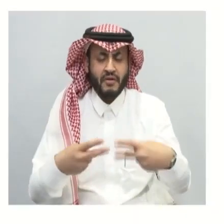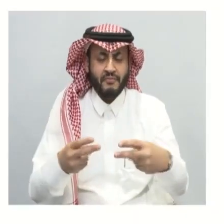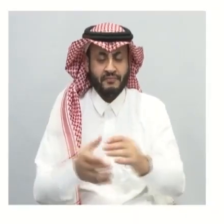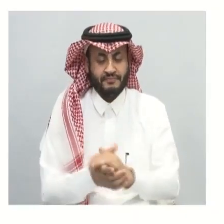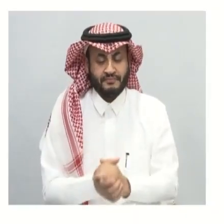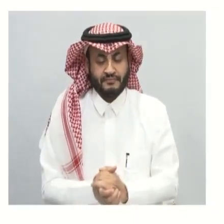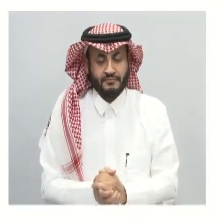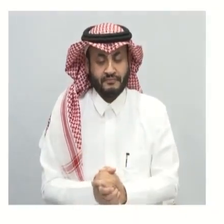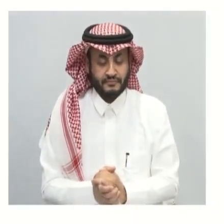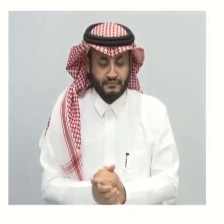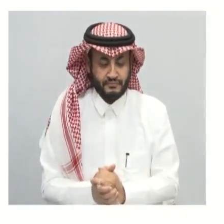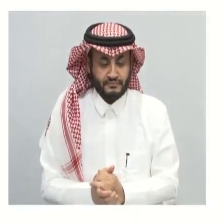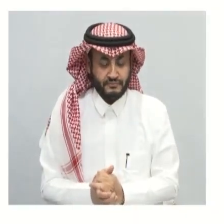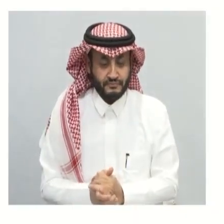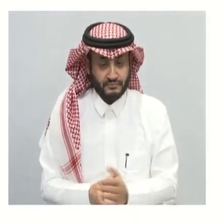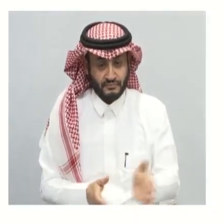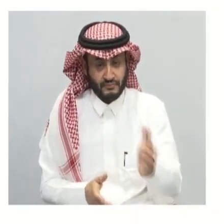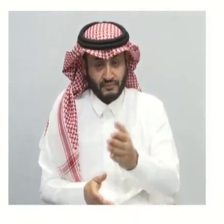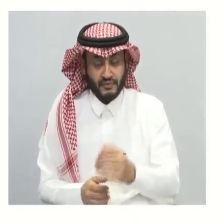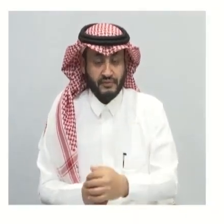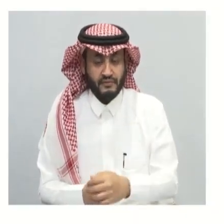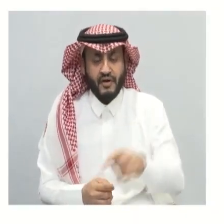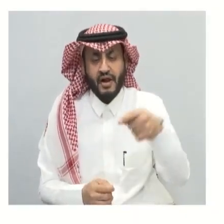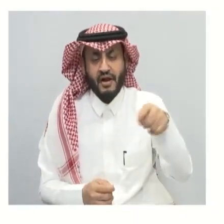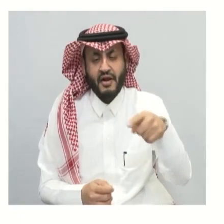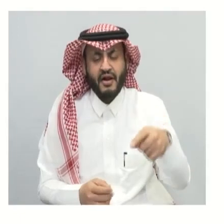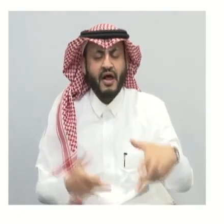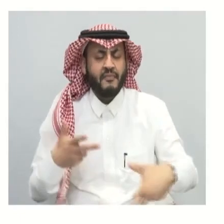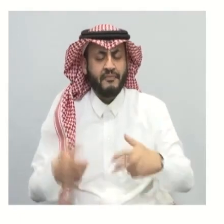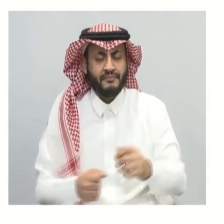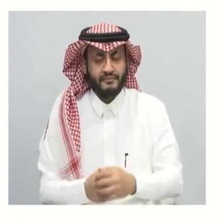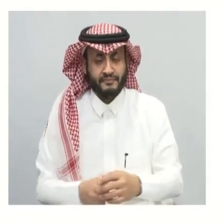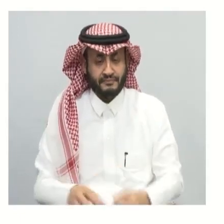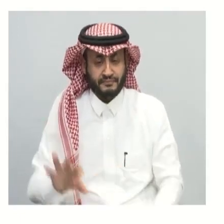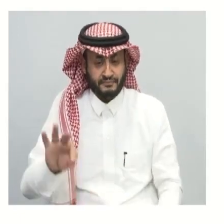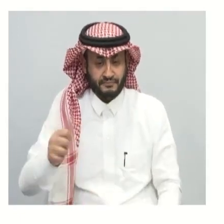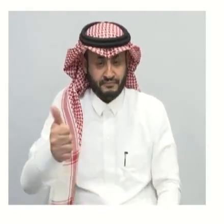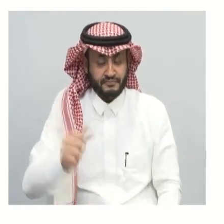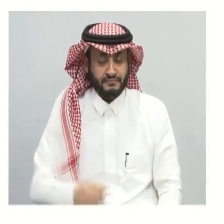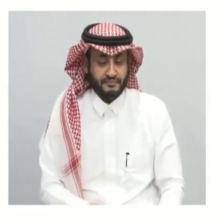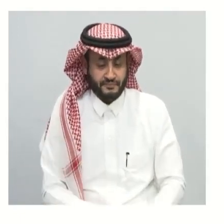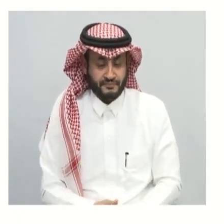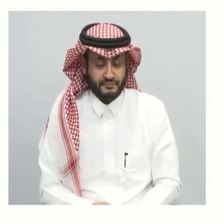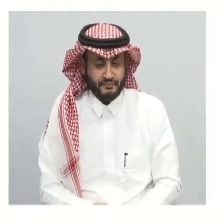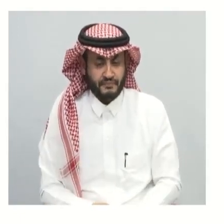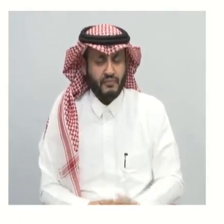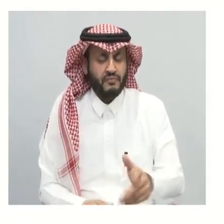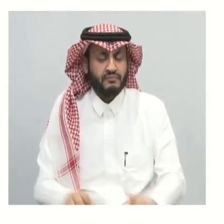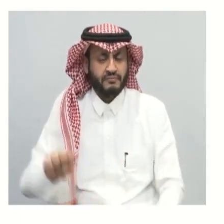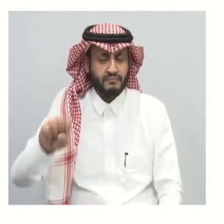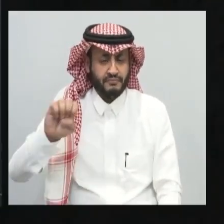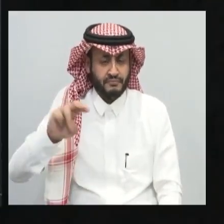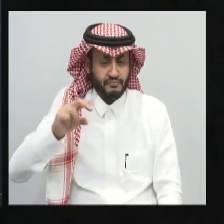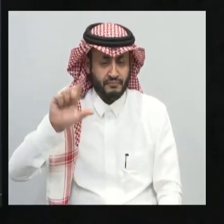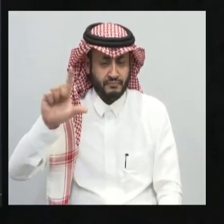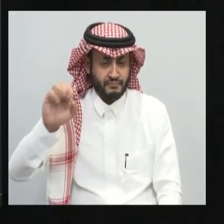chart. For the self-reflection part in your books, page 19, what do you mean when we say a self-reflection?